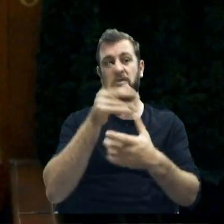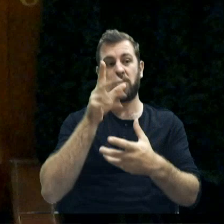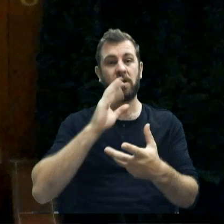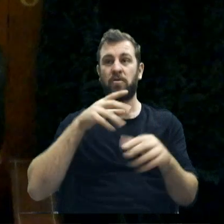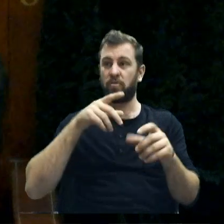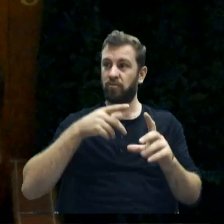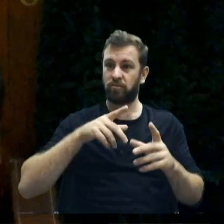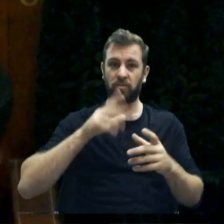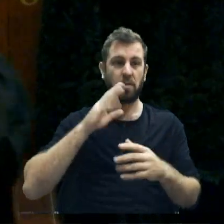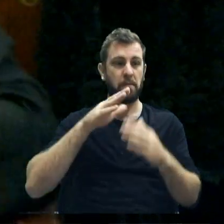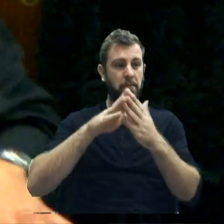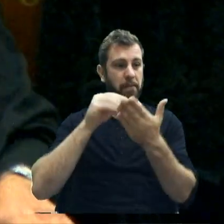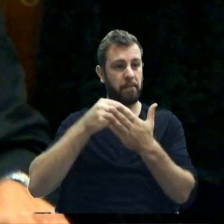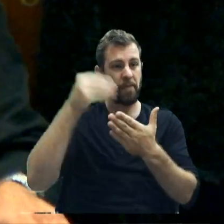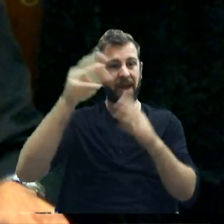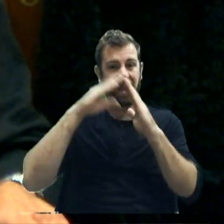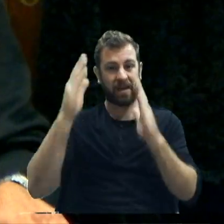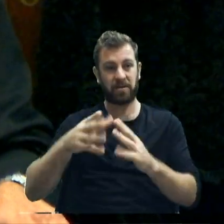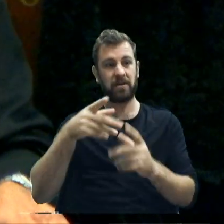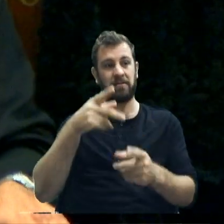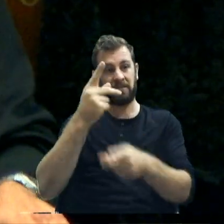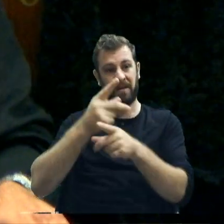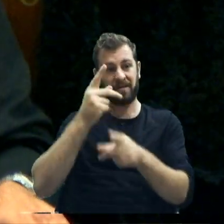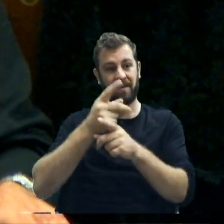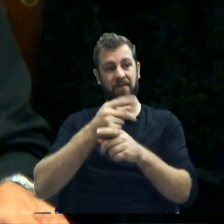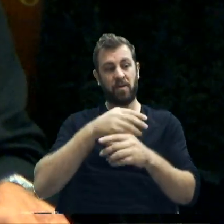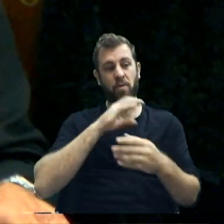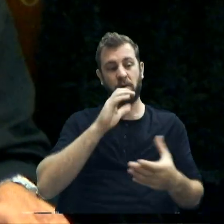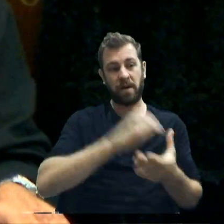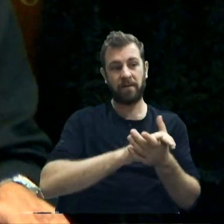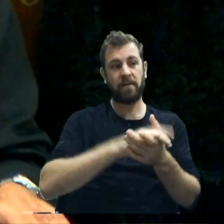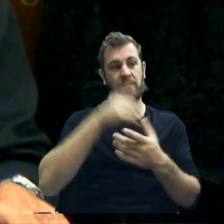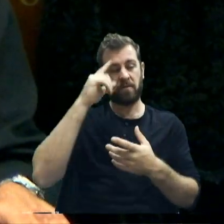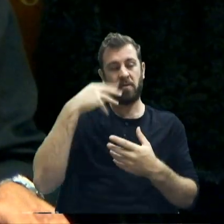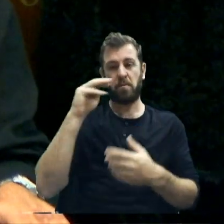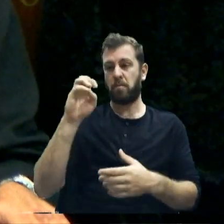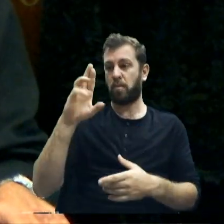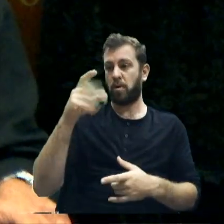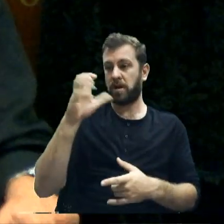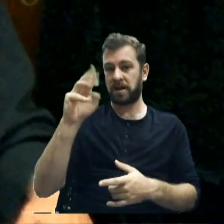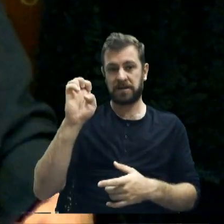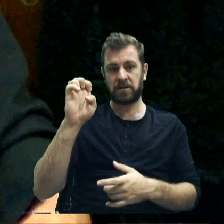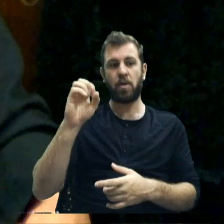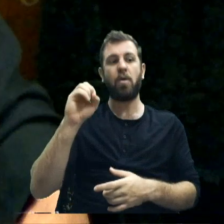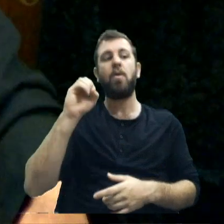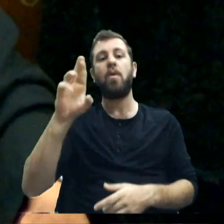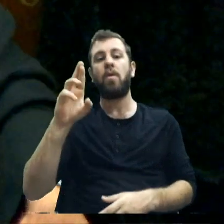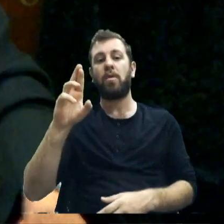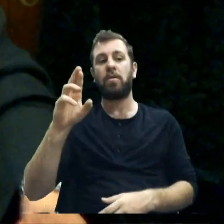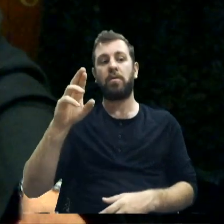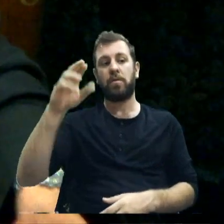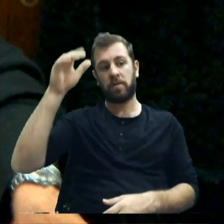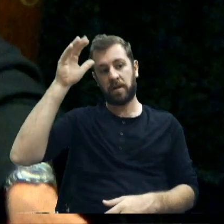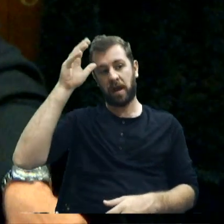a house in this difficult market and carry your mortgage for X amount of years? Or will daddy sell you out time and time